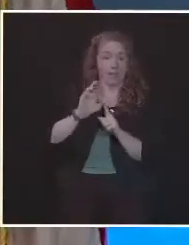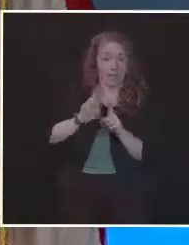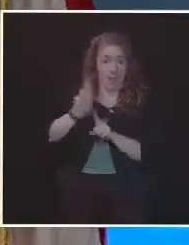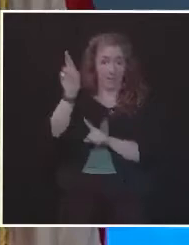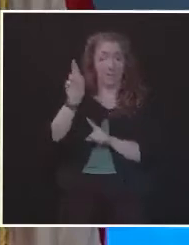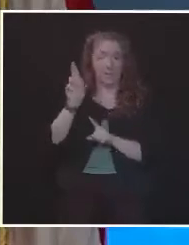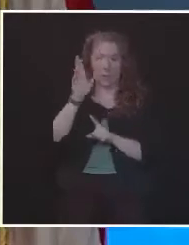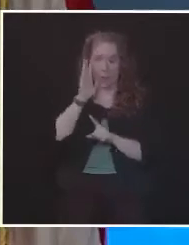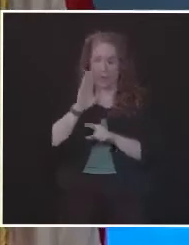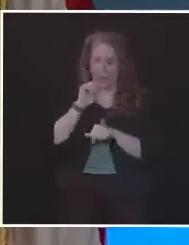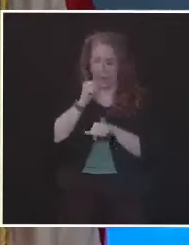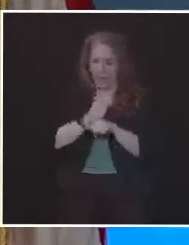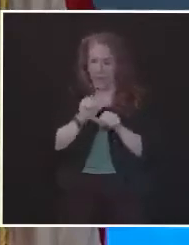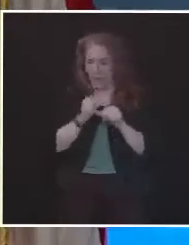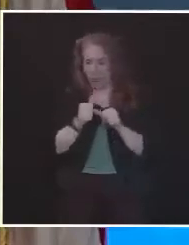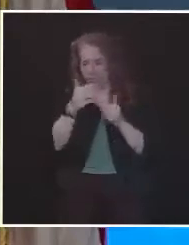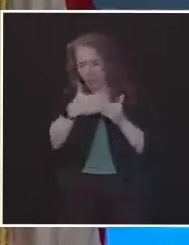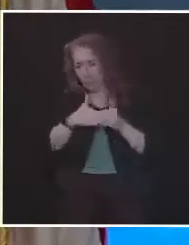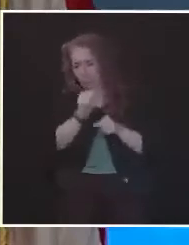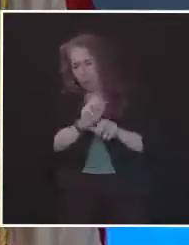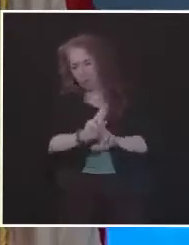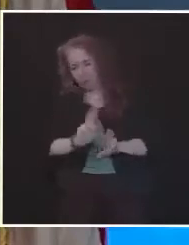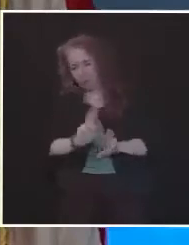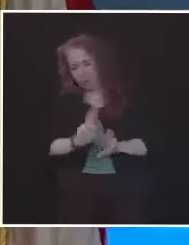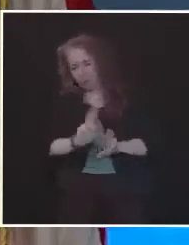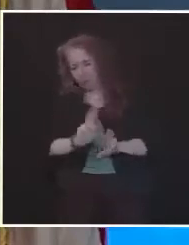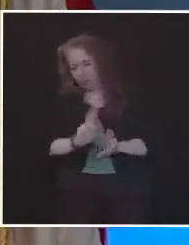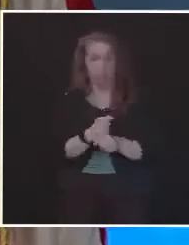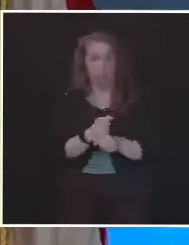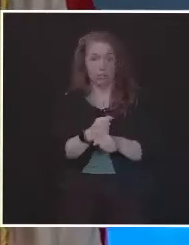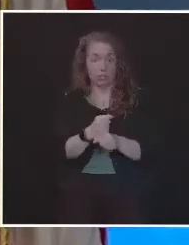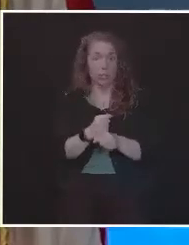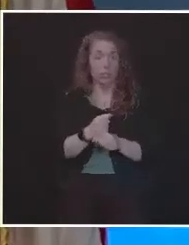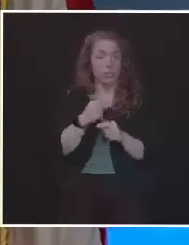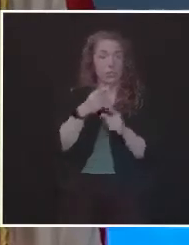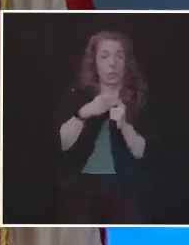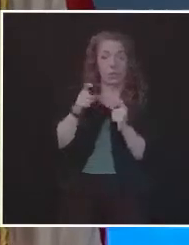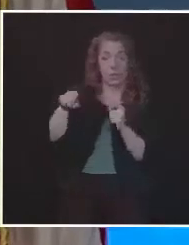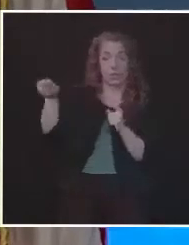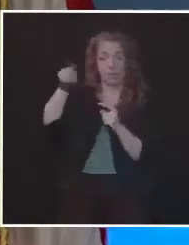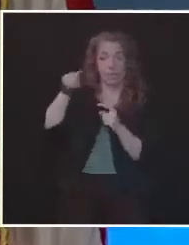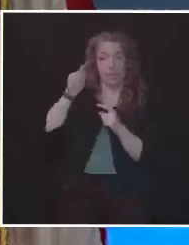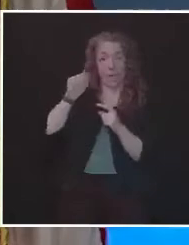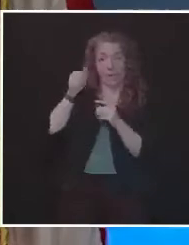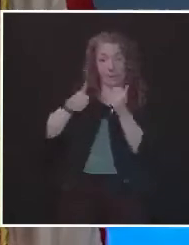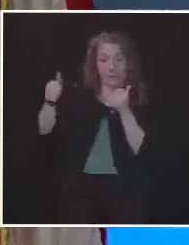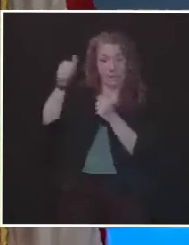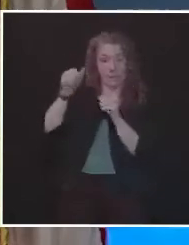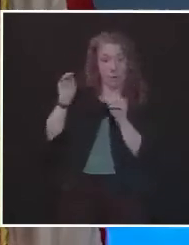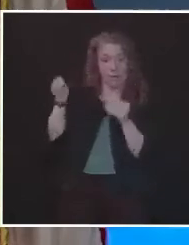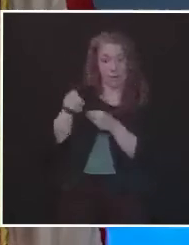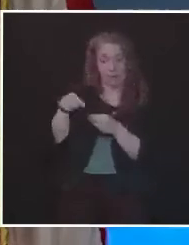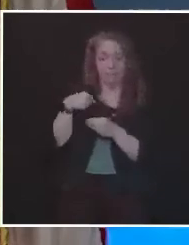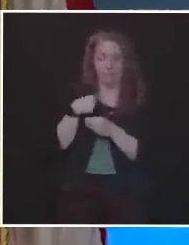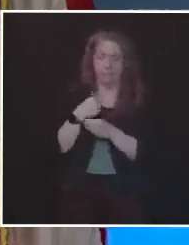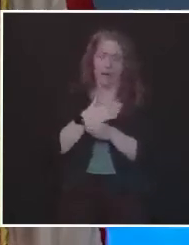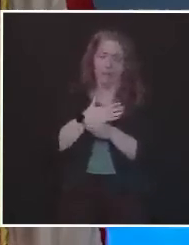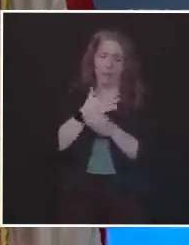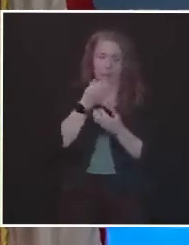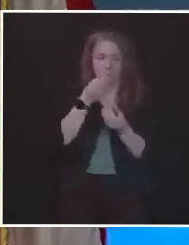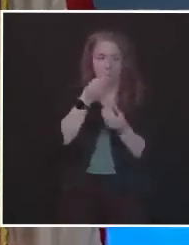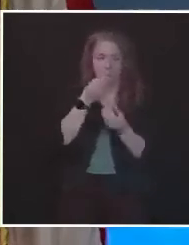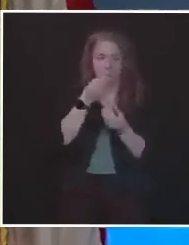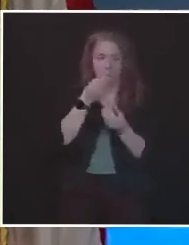years. On behalf of the Astronaut Office, we are excited to join you in this announcement. For me personally, this is a